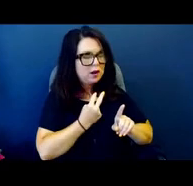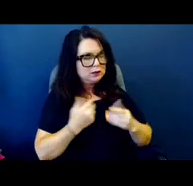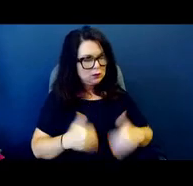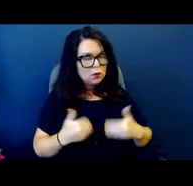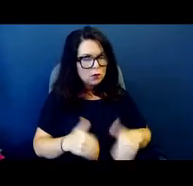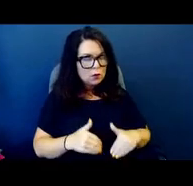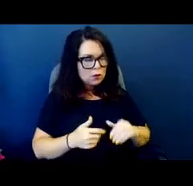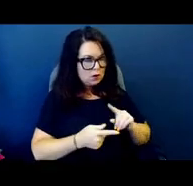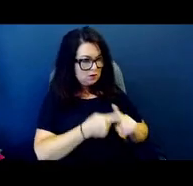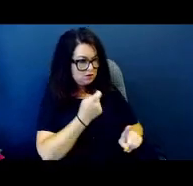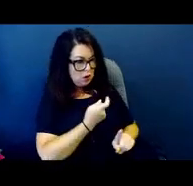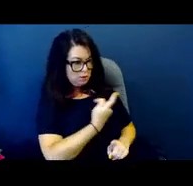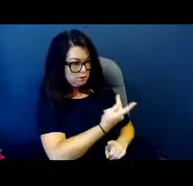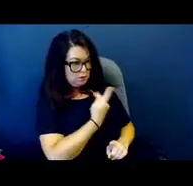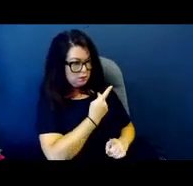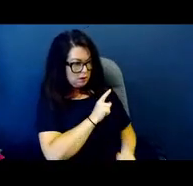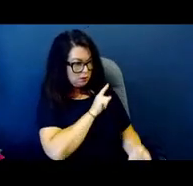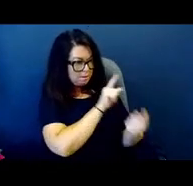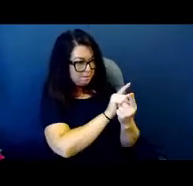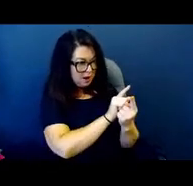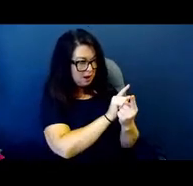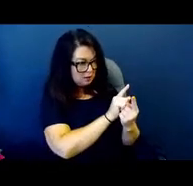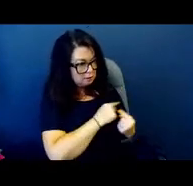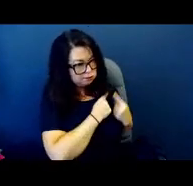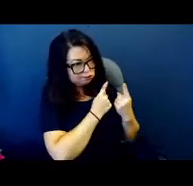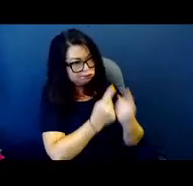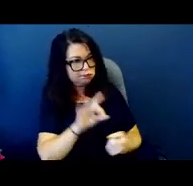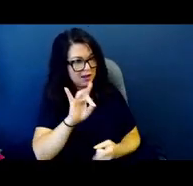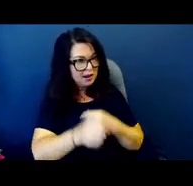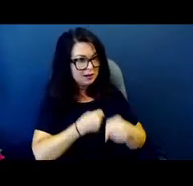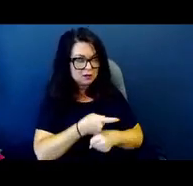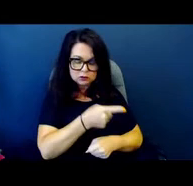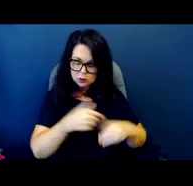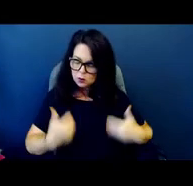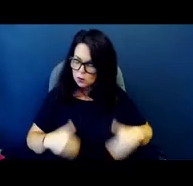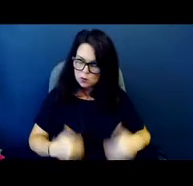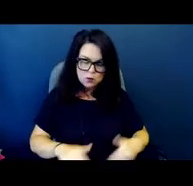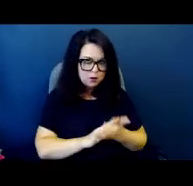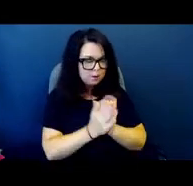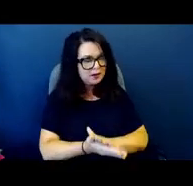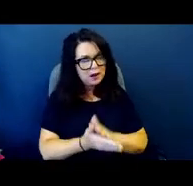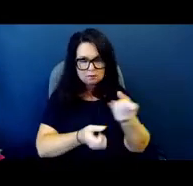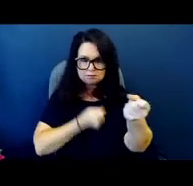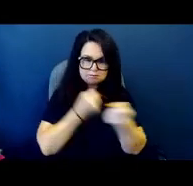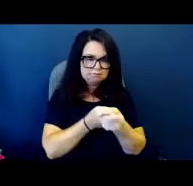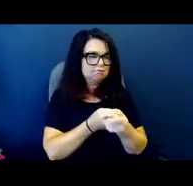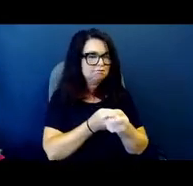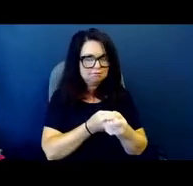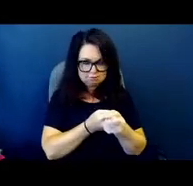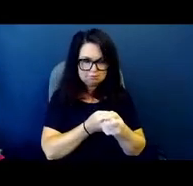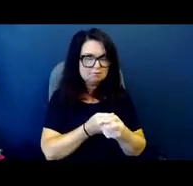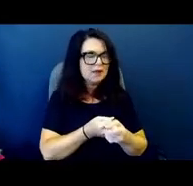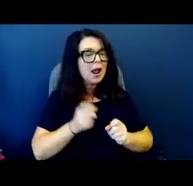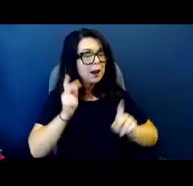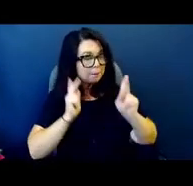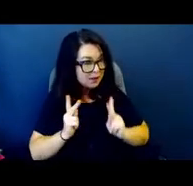I've met you and known you these last 8 years. You have found your voice, and you're getting to that point where people are starting to quote